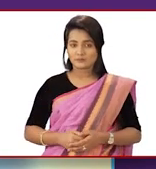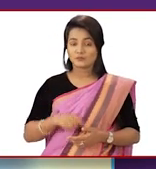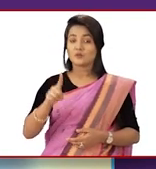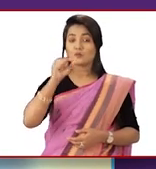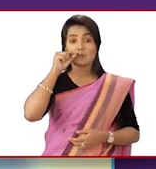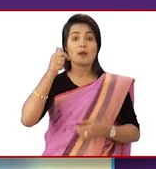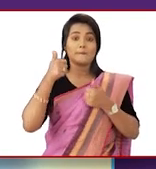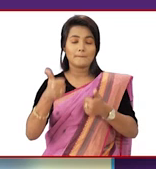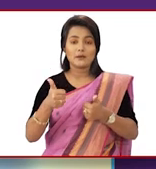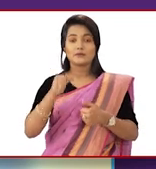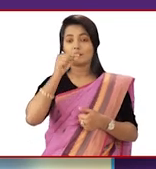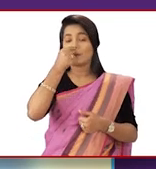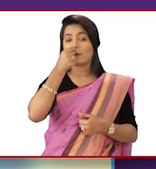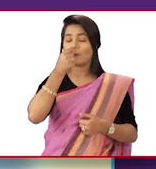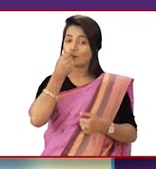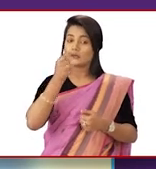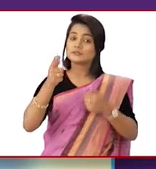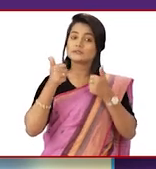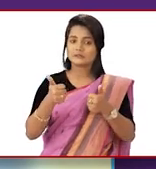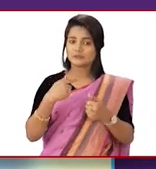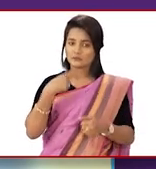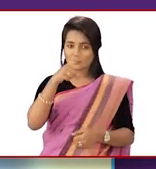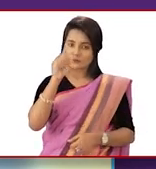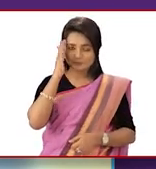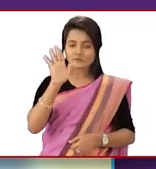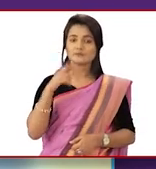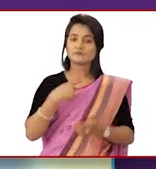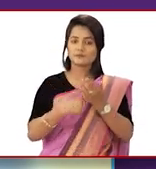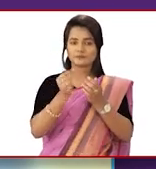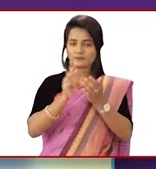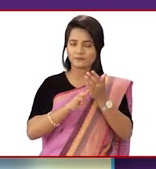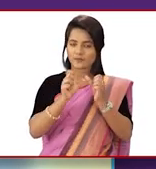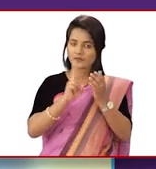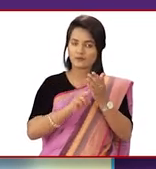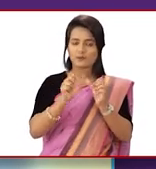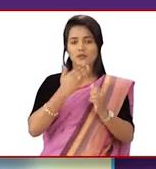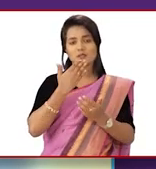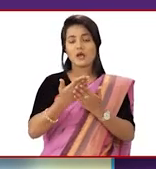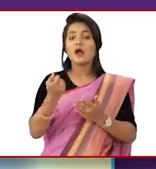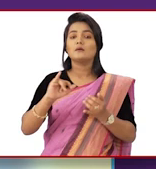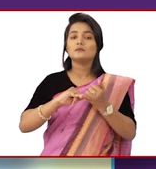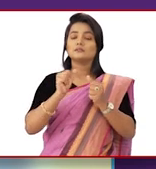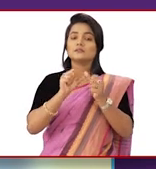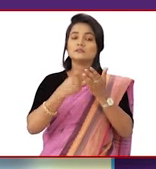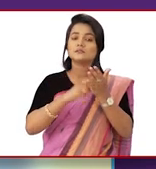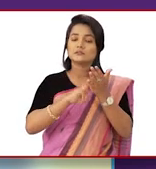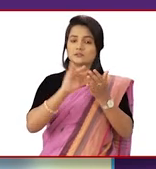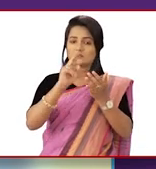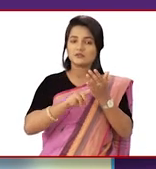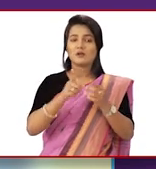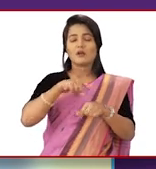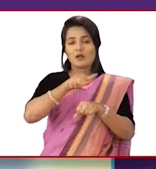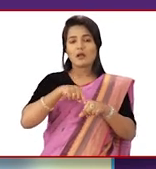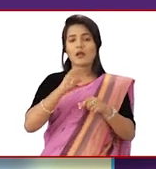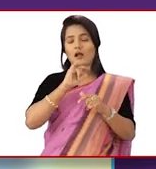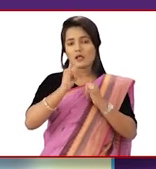boy or good girl. You know what I mean? Thank you, Rumana Appa. Sharmin Appa, I'll come to you now. I think there has been a lot of discussion